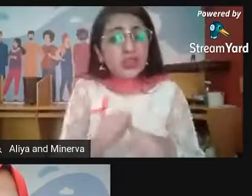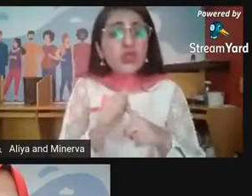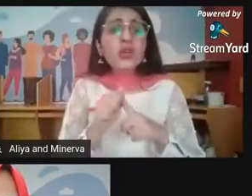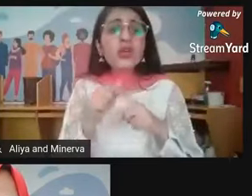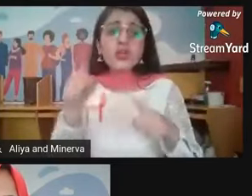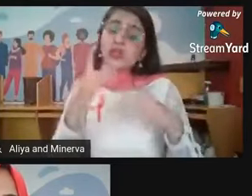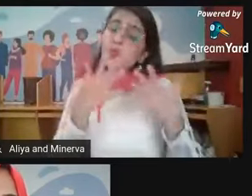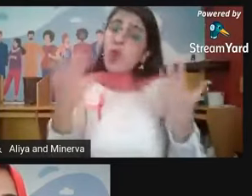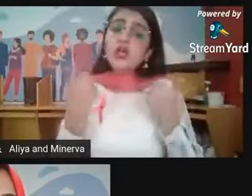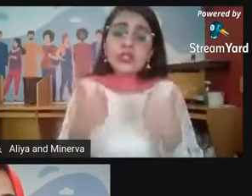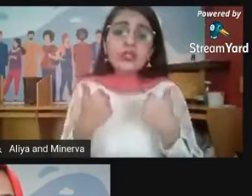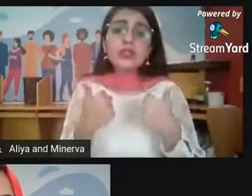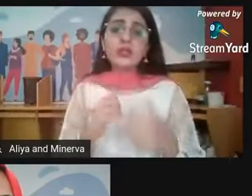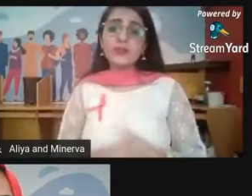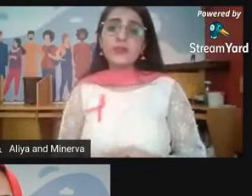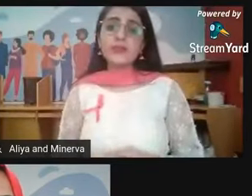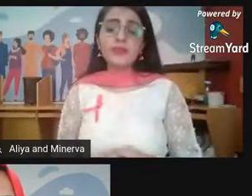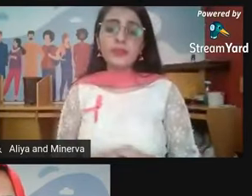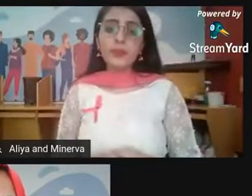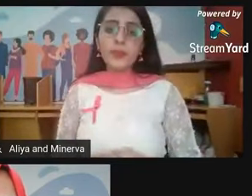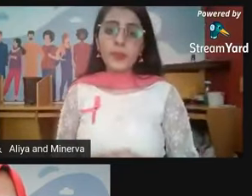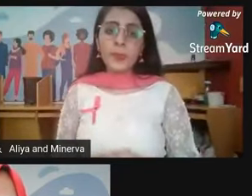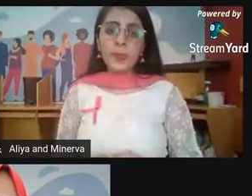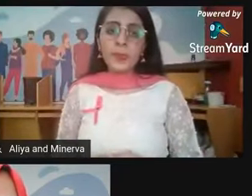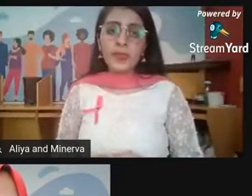talked about more so it's very nice